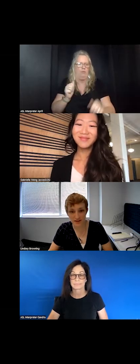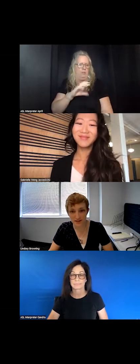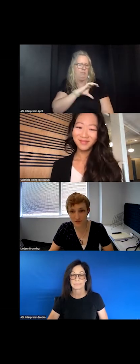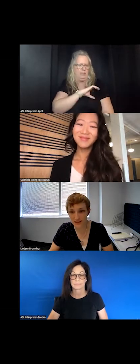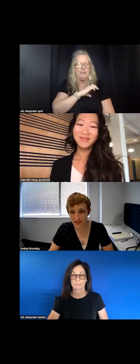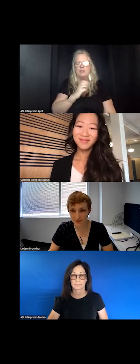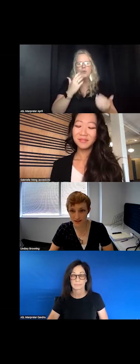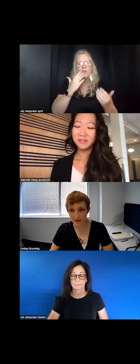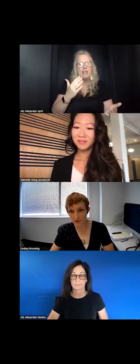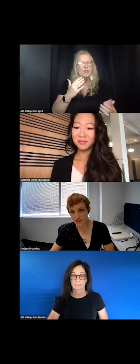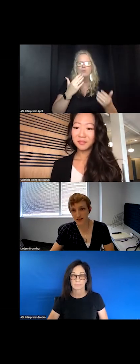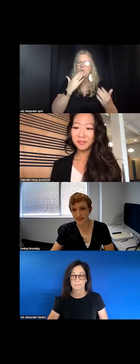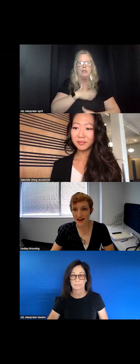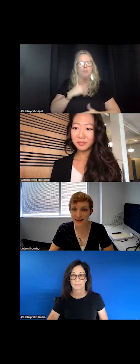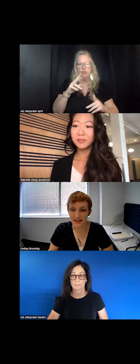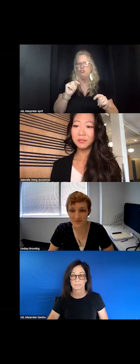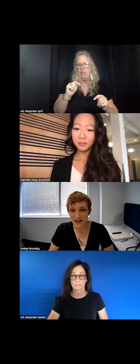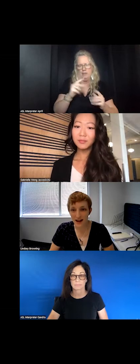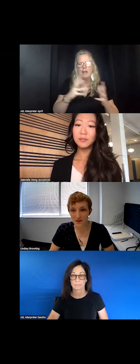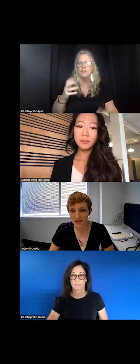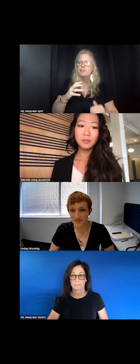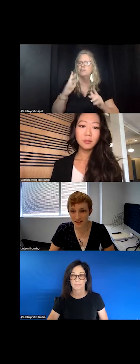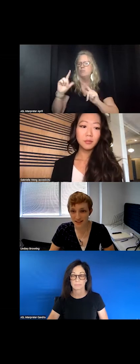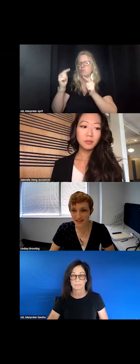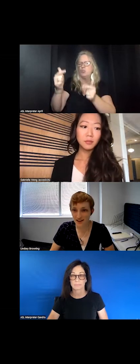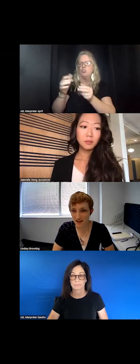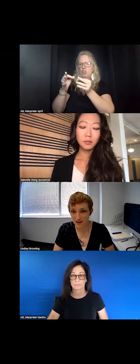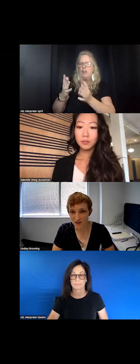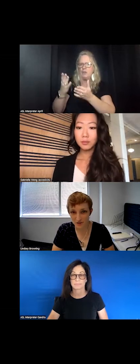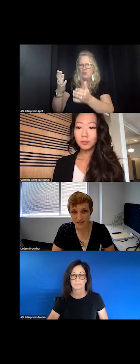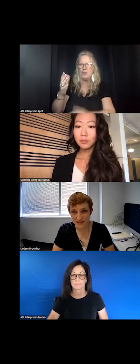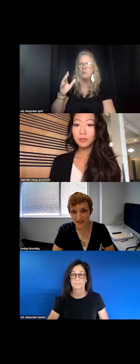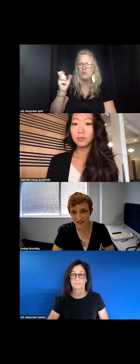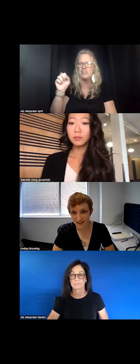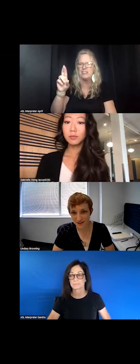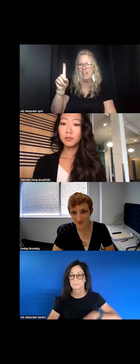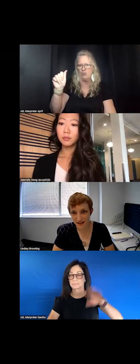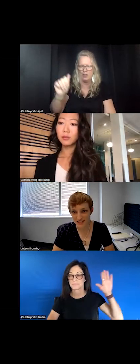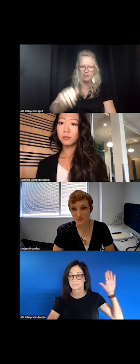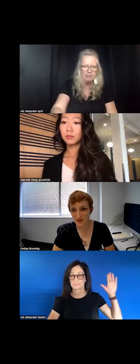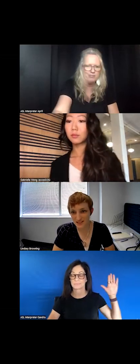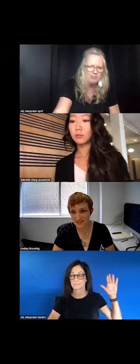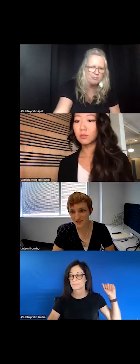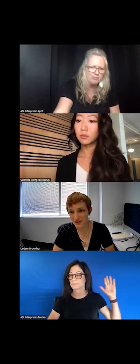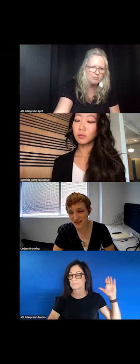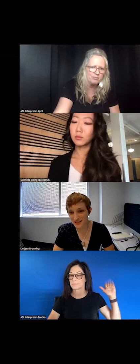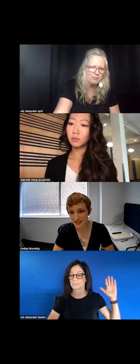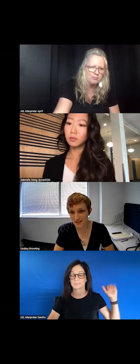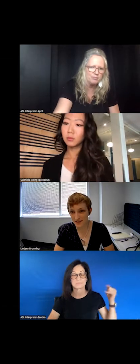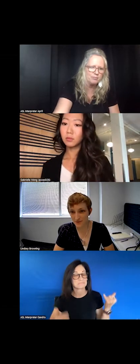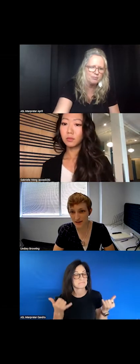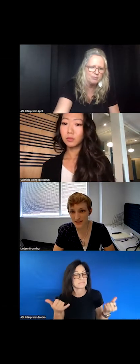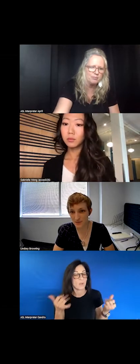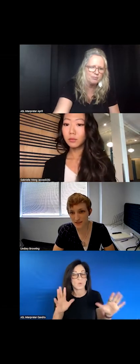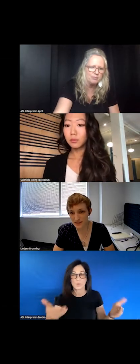So really, really appreciate that. I want to invite our three experts to join us in